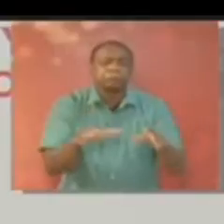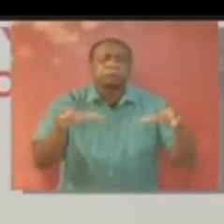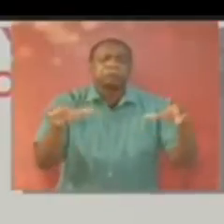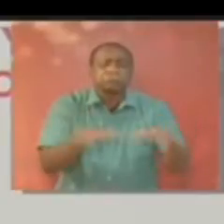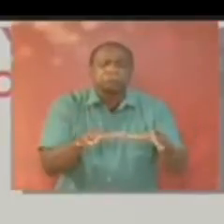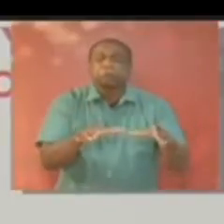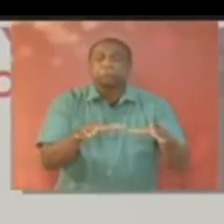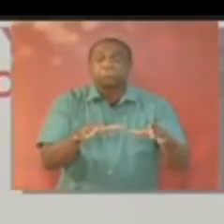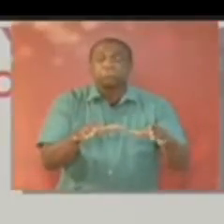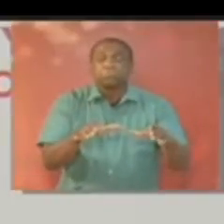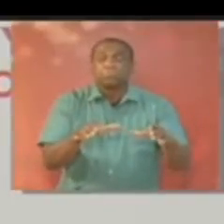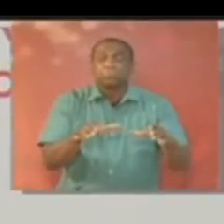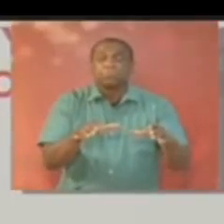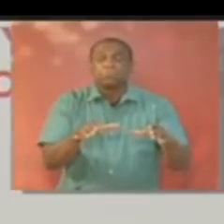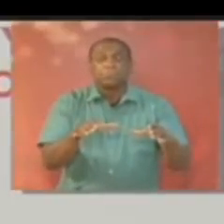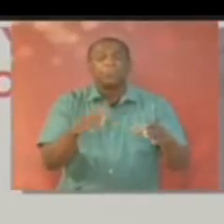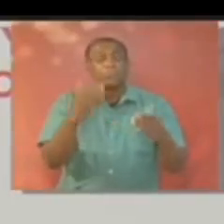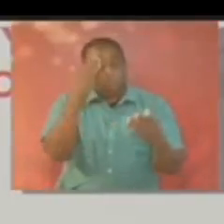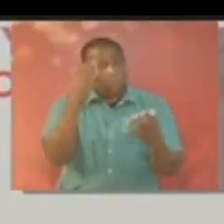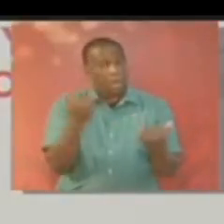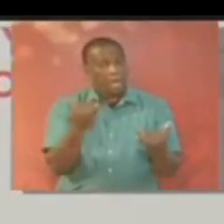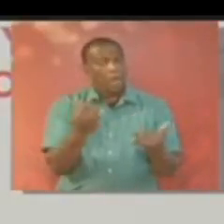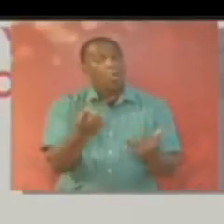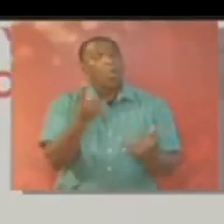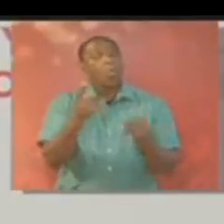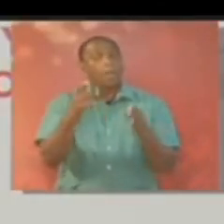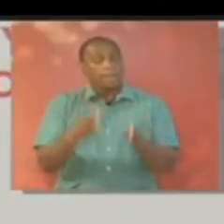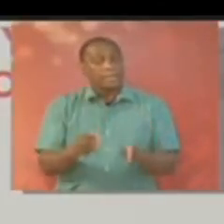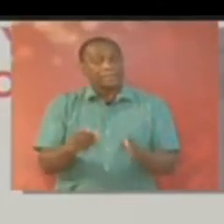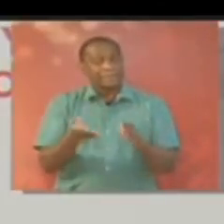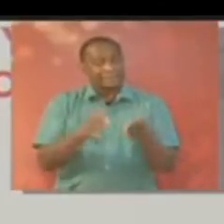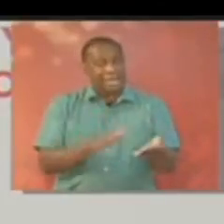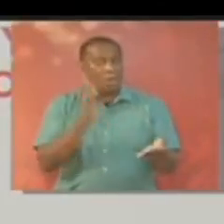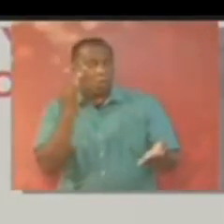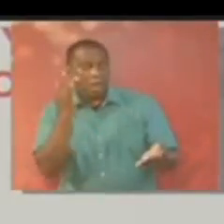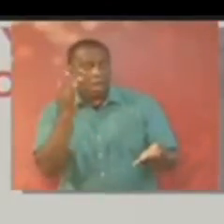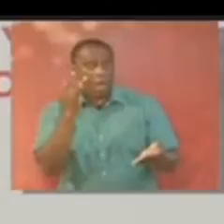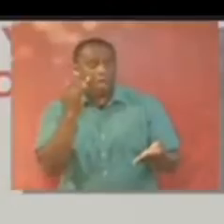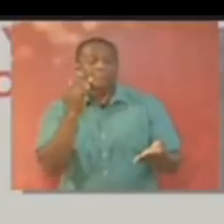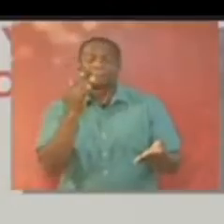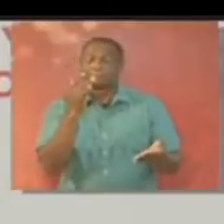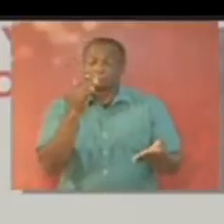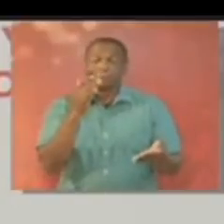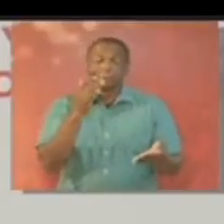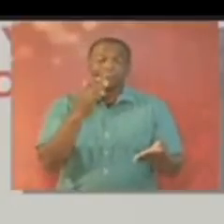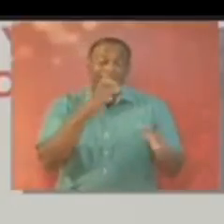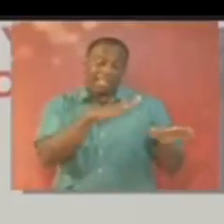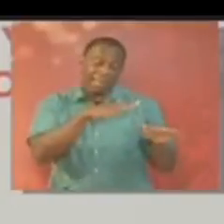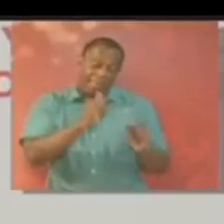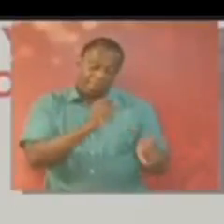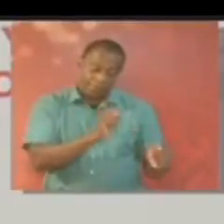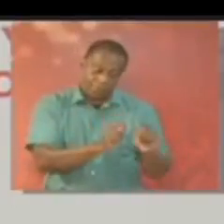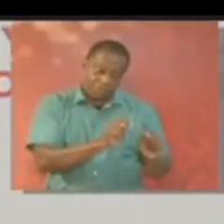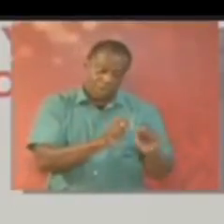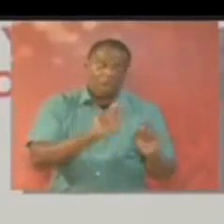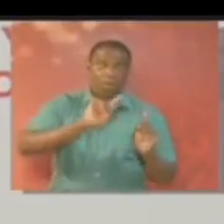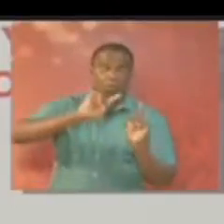1 person has died because they went from Trinidad to a birthday party in Tobago.